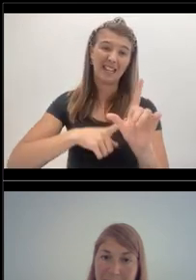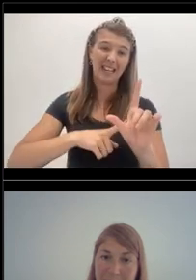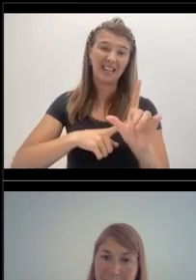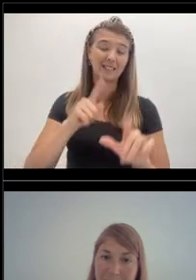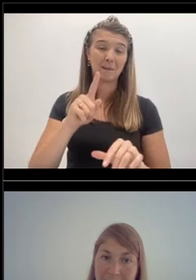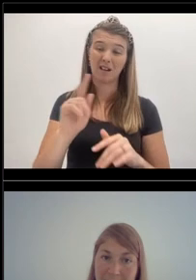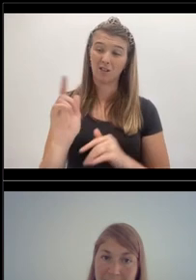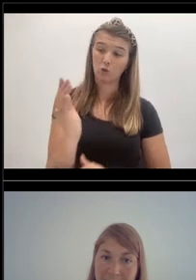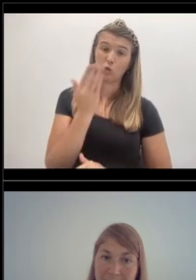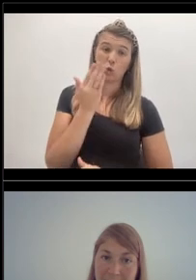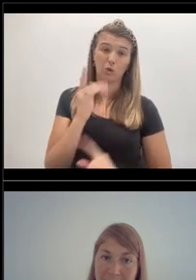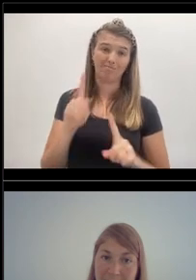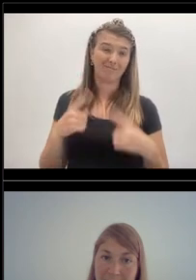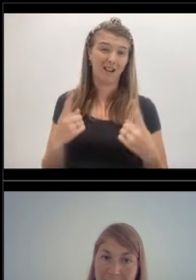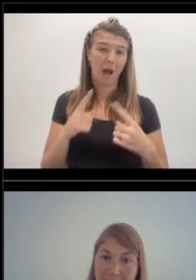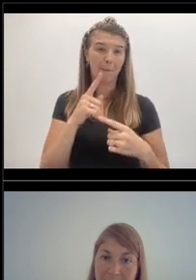spans